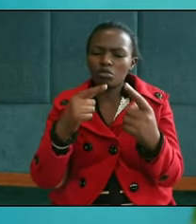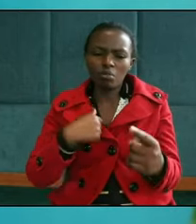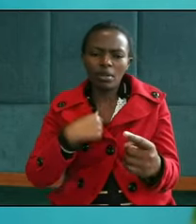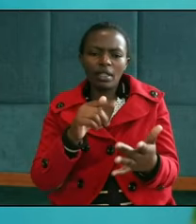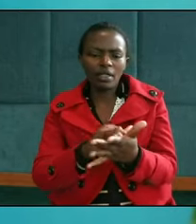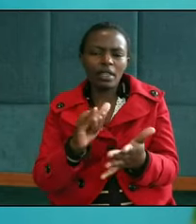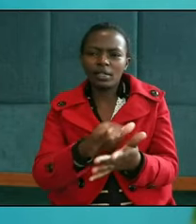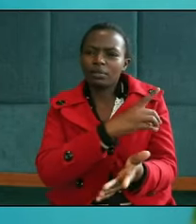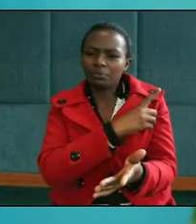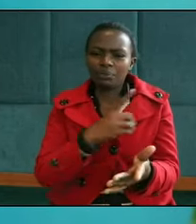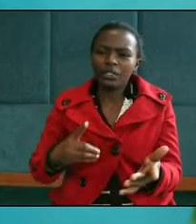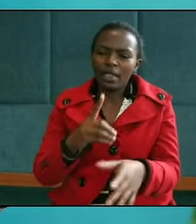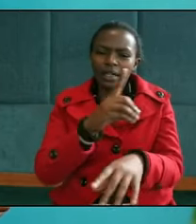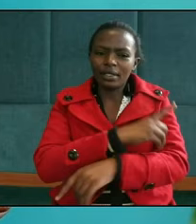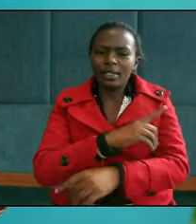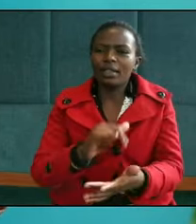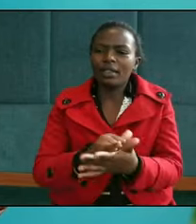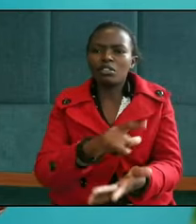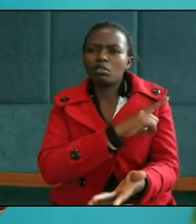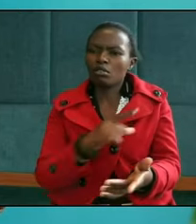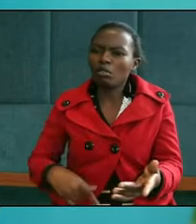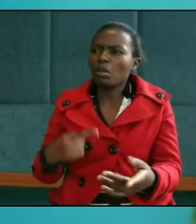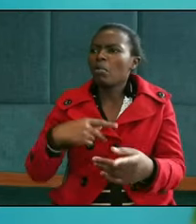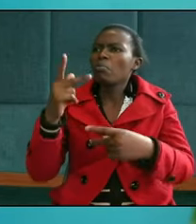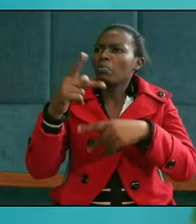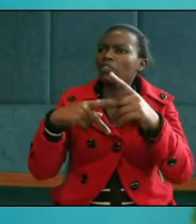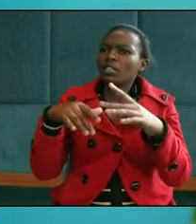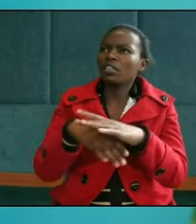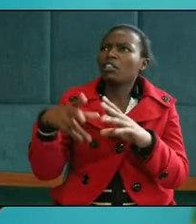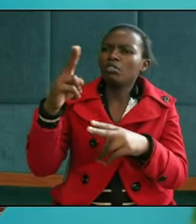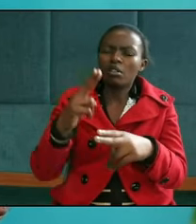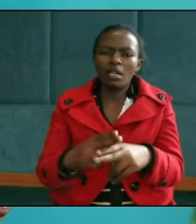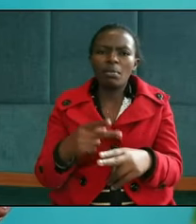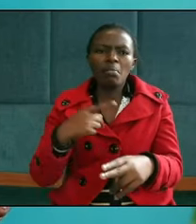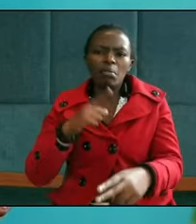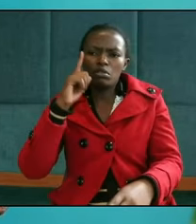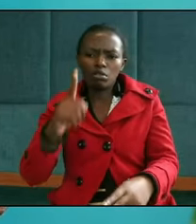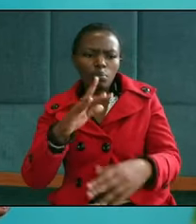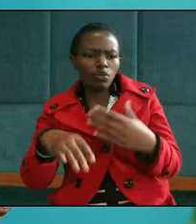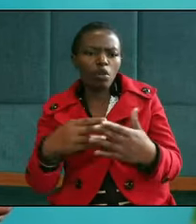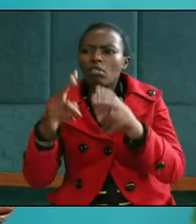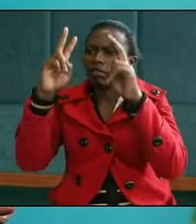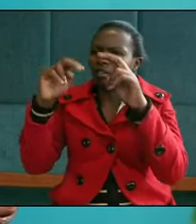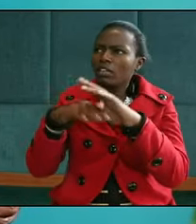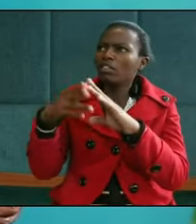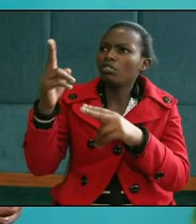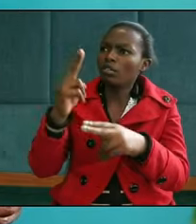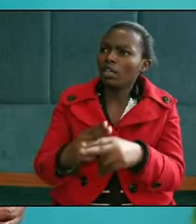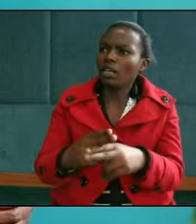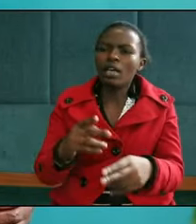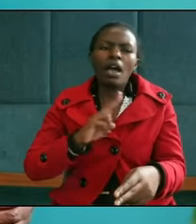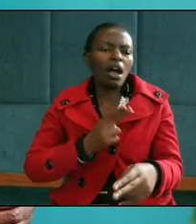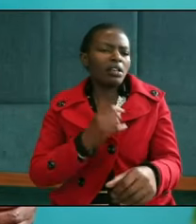'Lord, Lord, have we not prophesied in your name? Have we not cast out the demons in your name? Have we not done many wonders